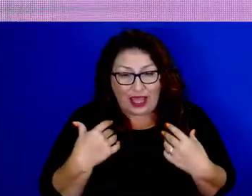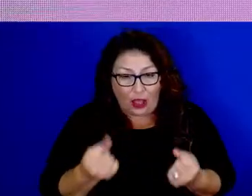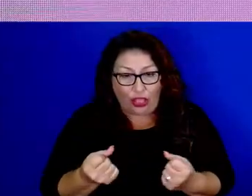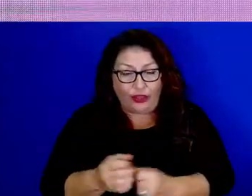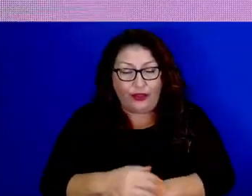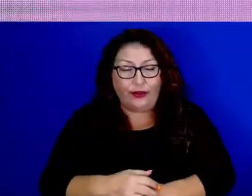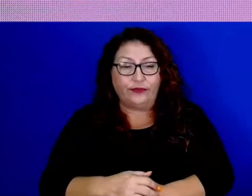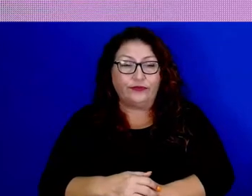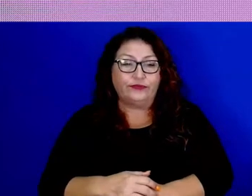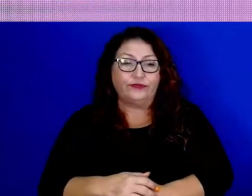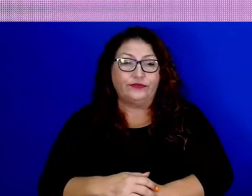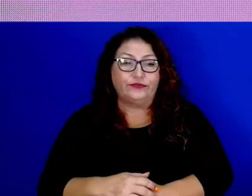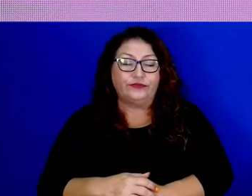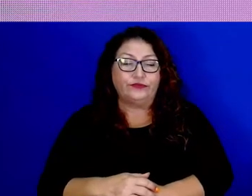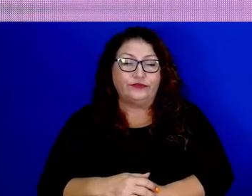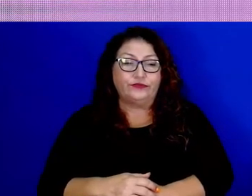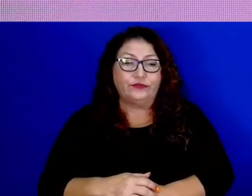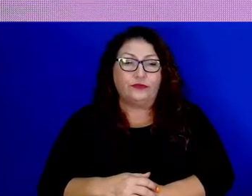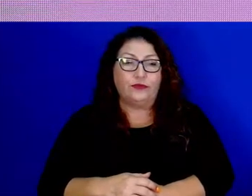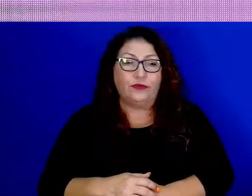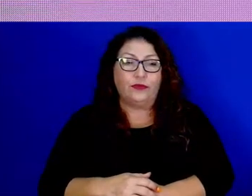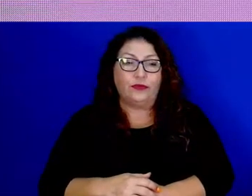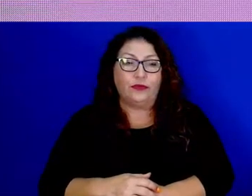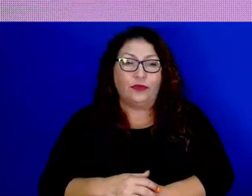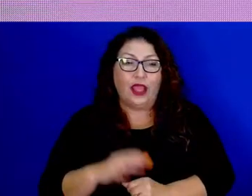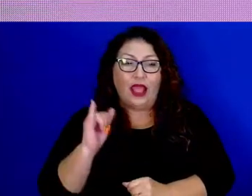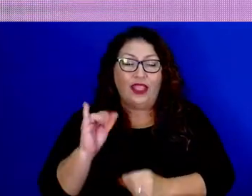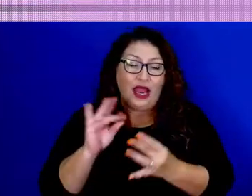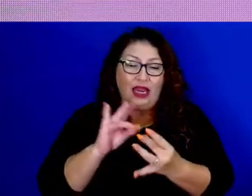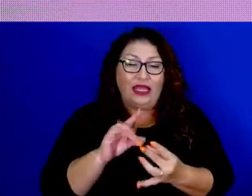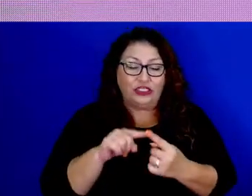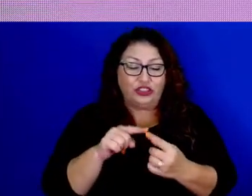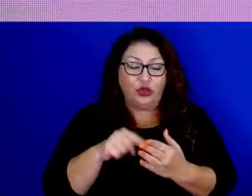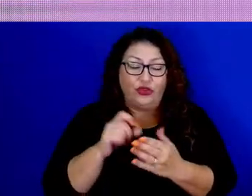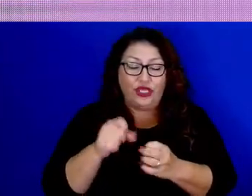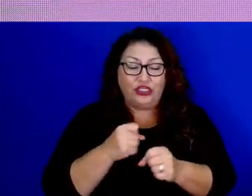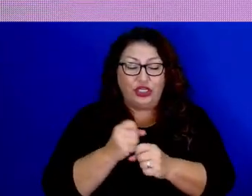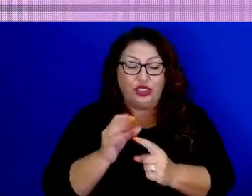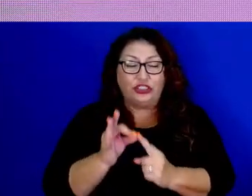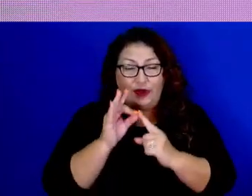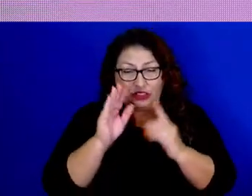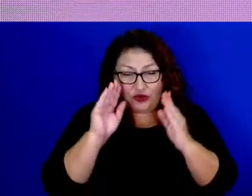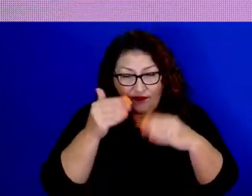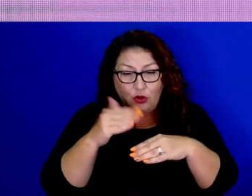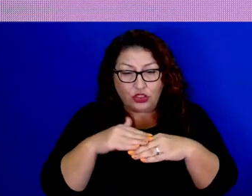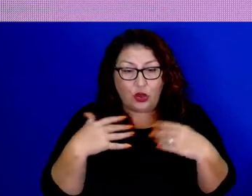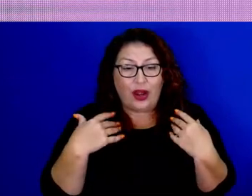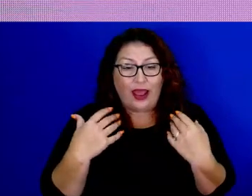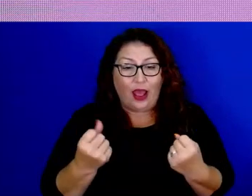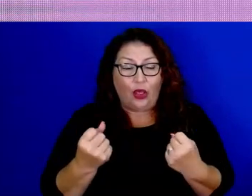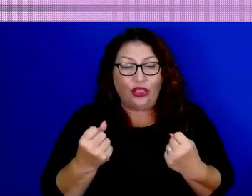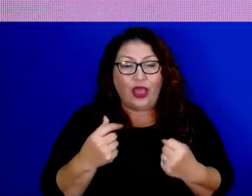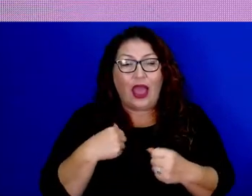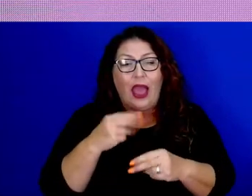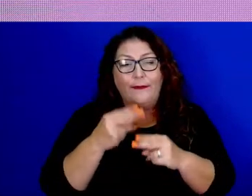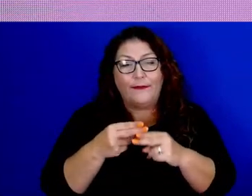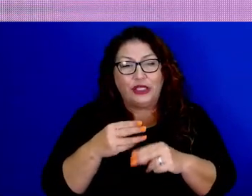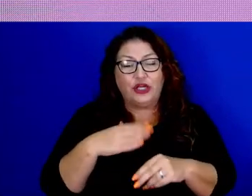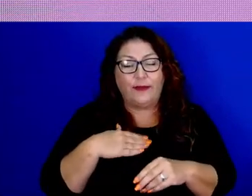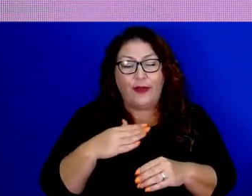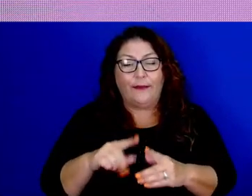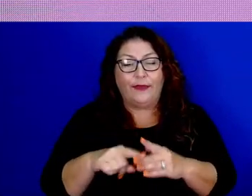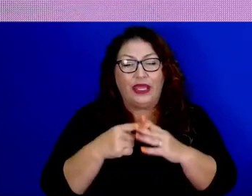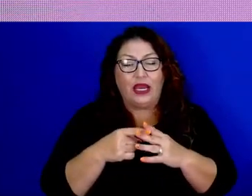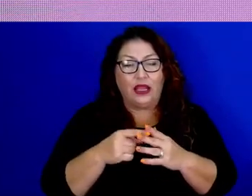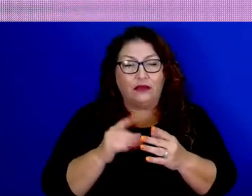And that brings me, of course, to this year's special focus on health. I mentioned in my opening words that the Gender Equality